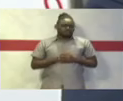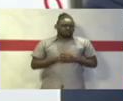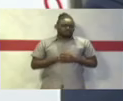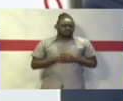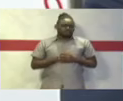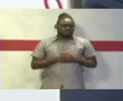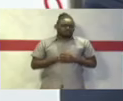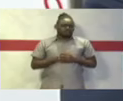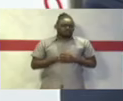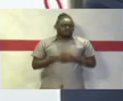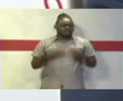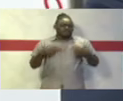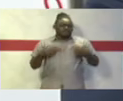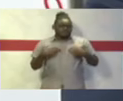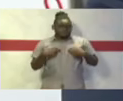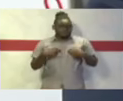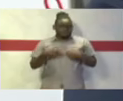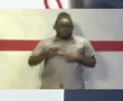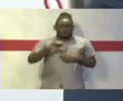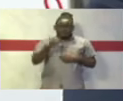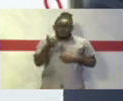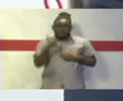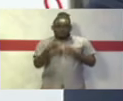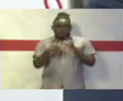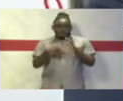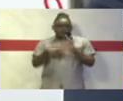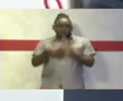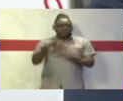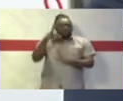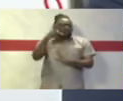telemedicine intervention, which is what we call our